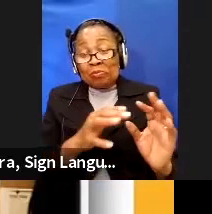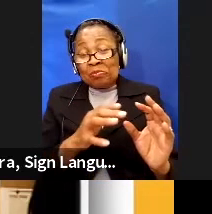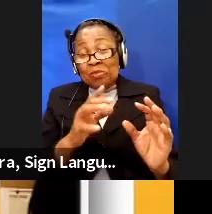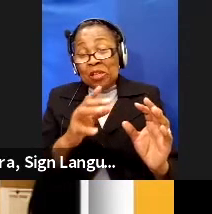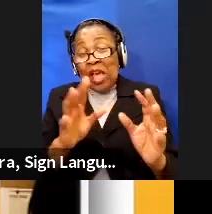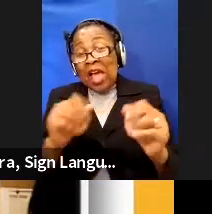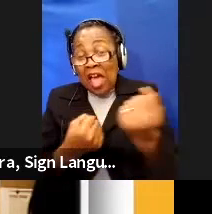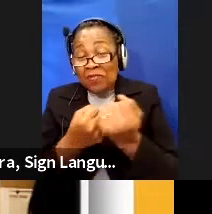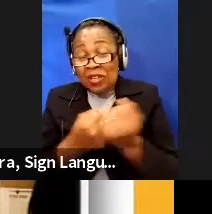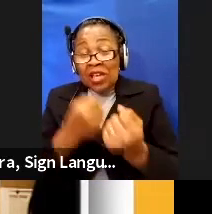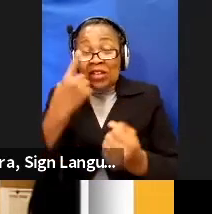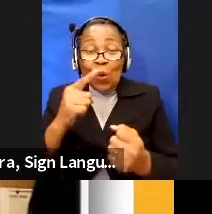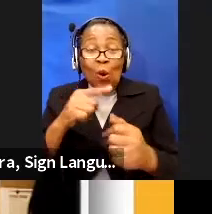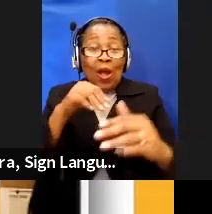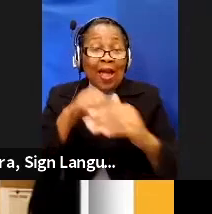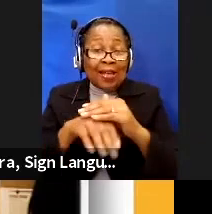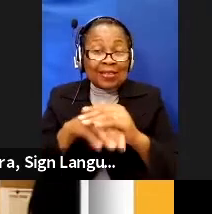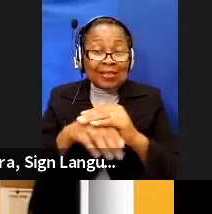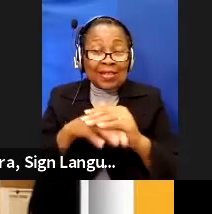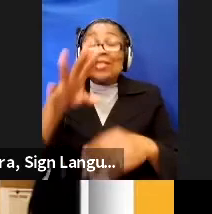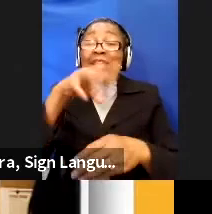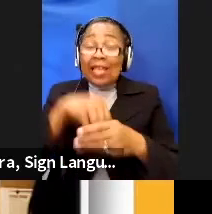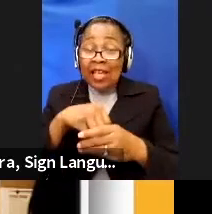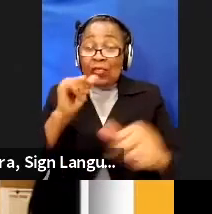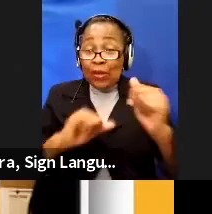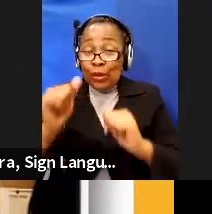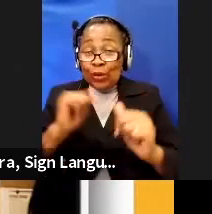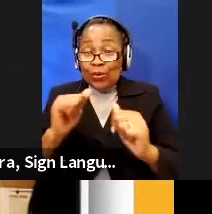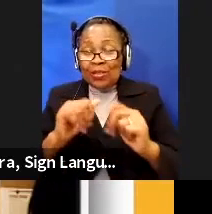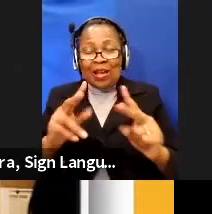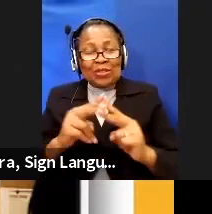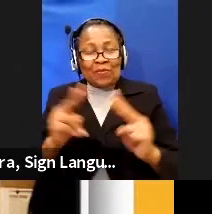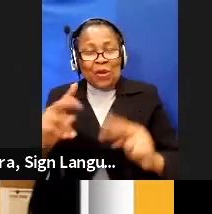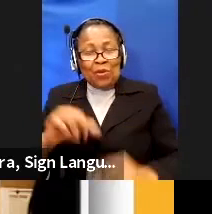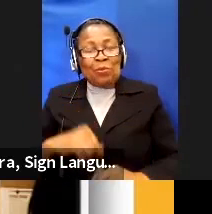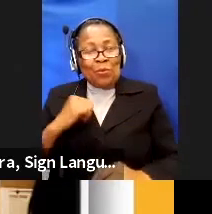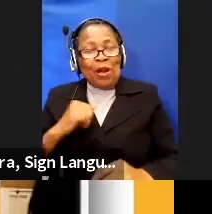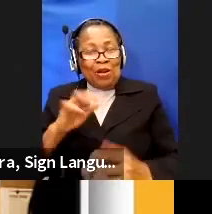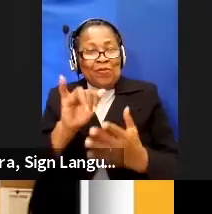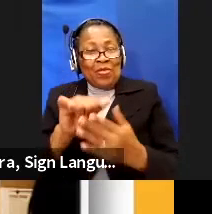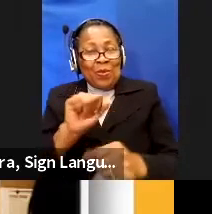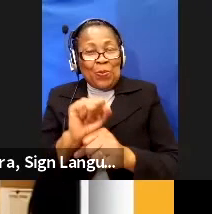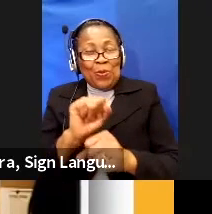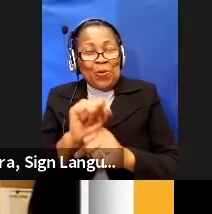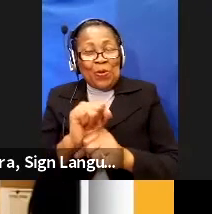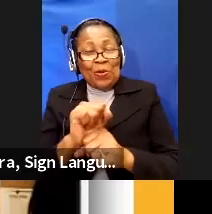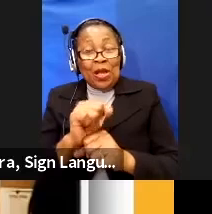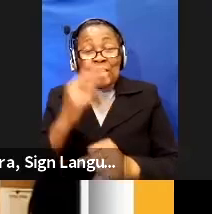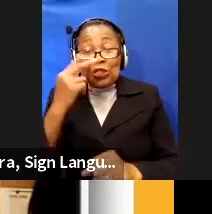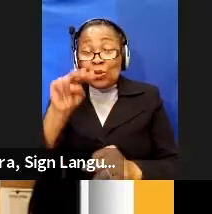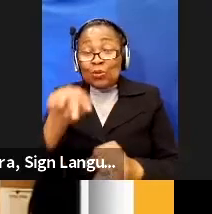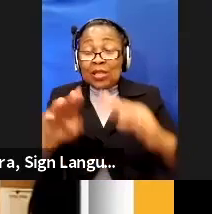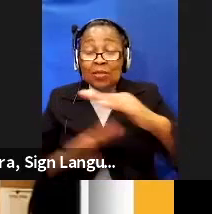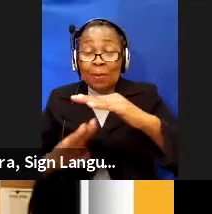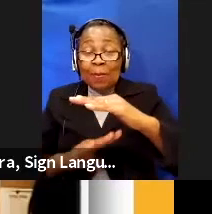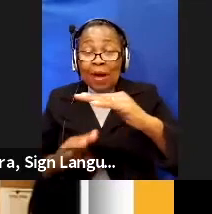for access in theater settings. So I'm very proud of those works. So when you look down at the bottom also, the